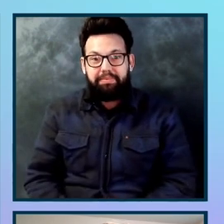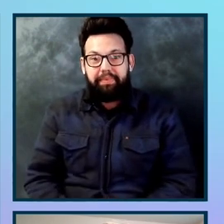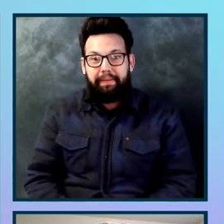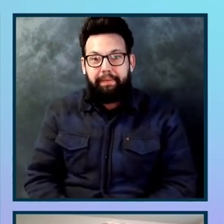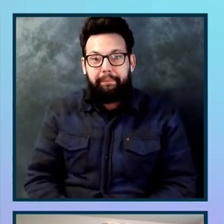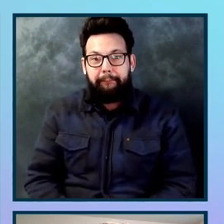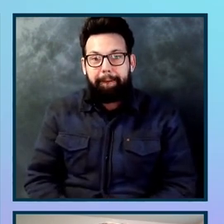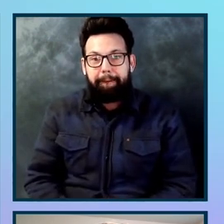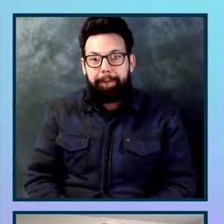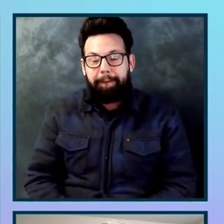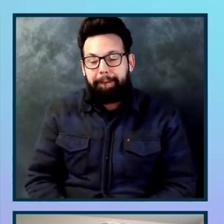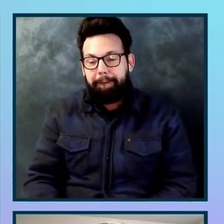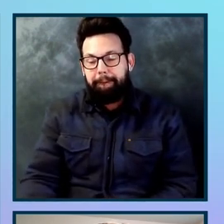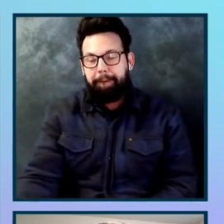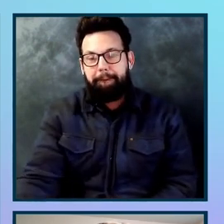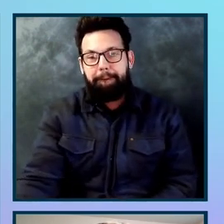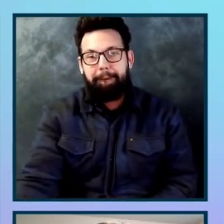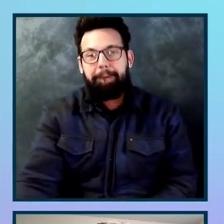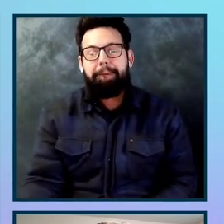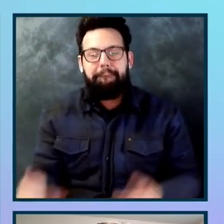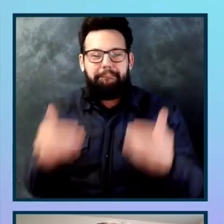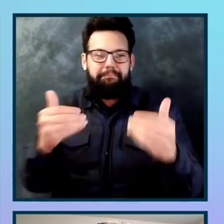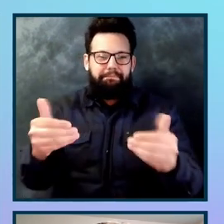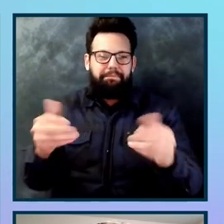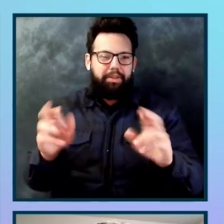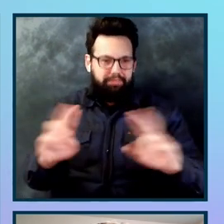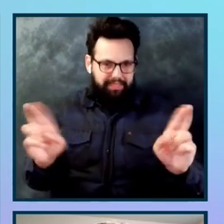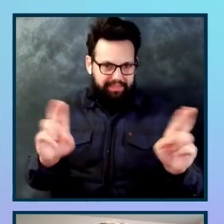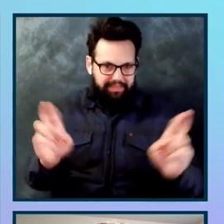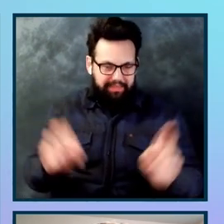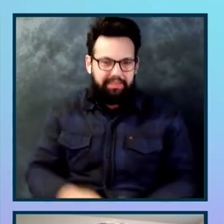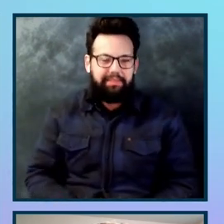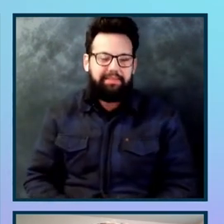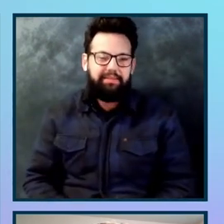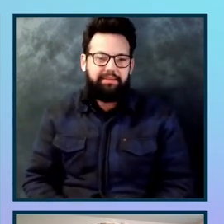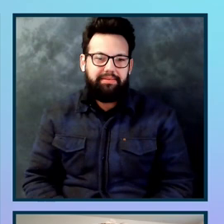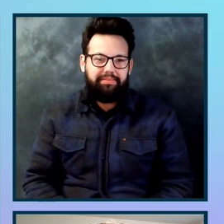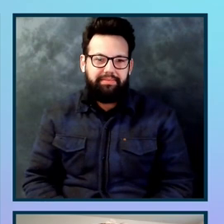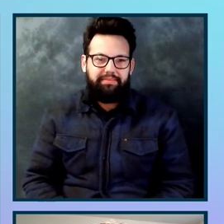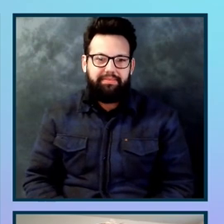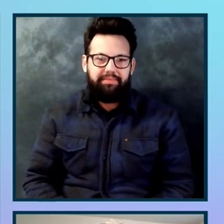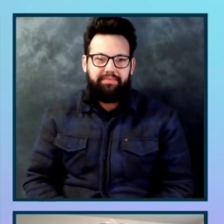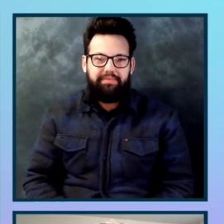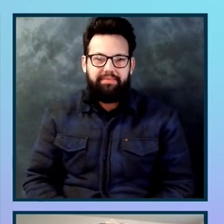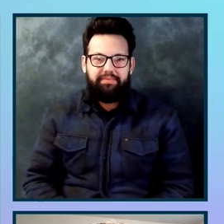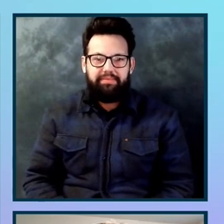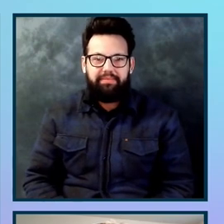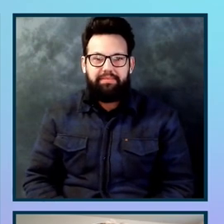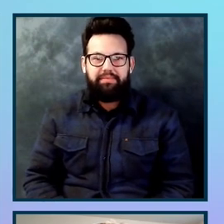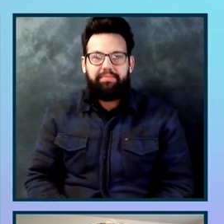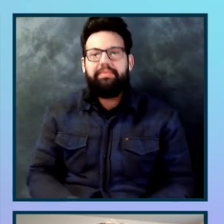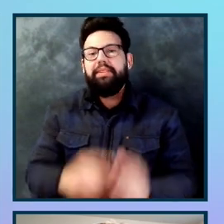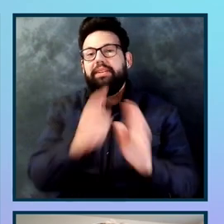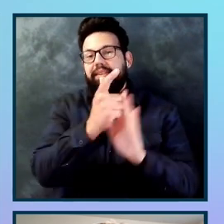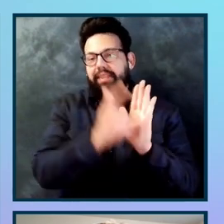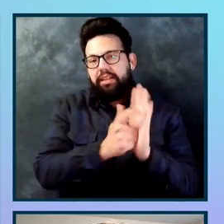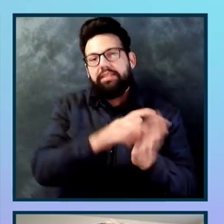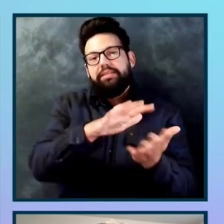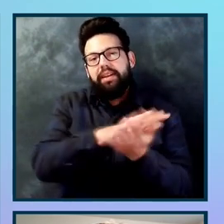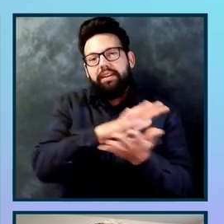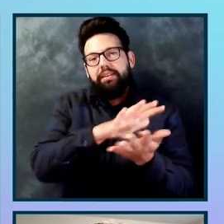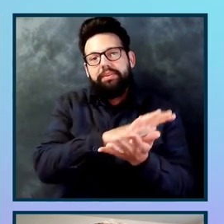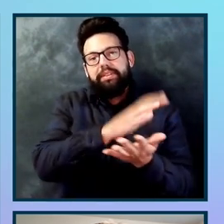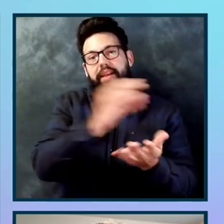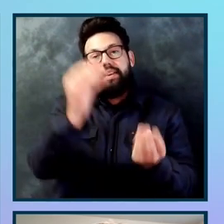Student. Gonna let that load. Legal documents and information dash to legal. Legal documents and information.